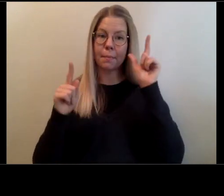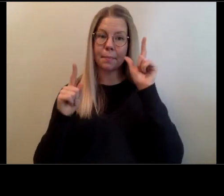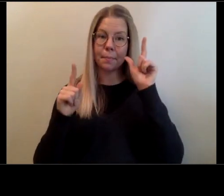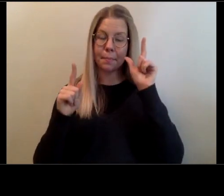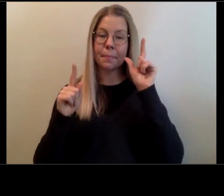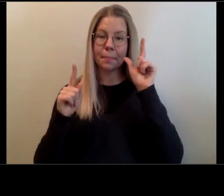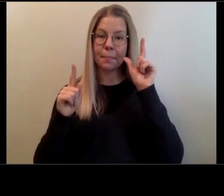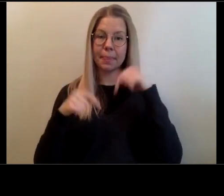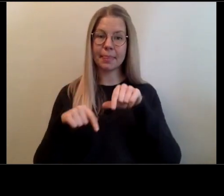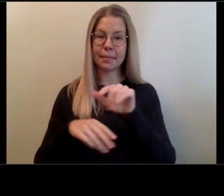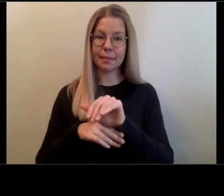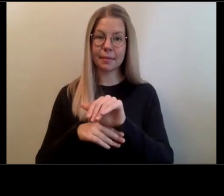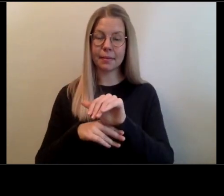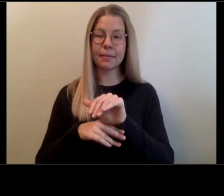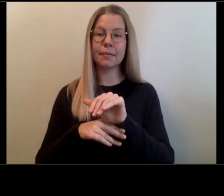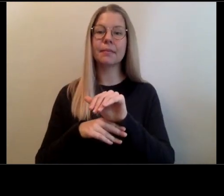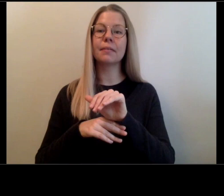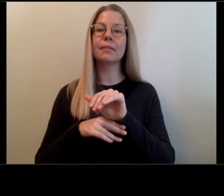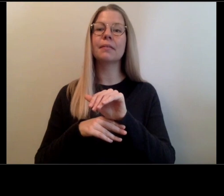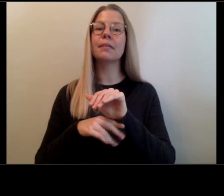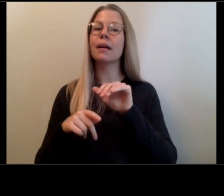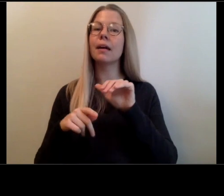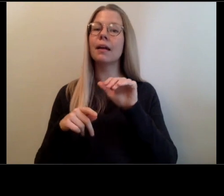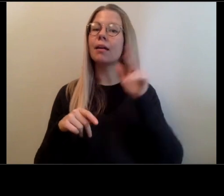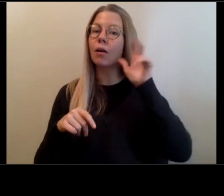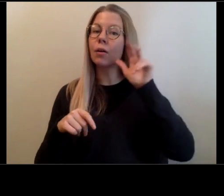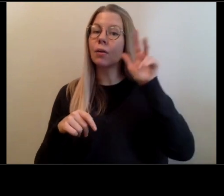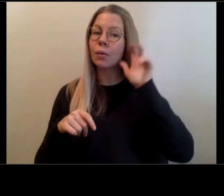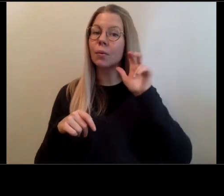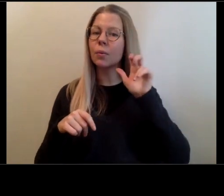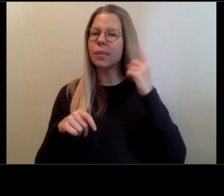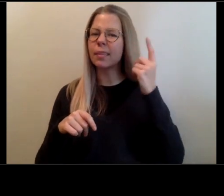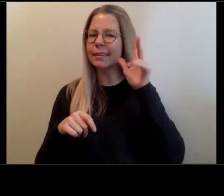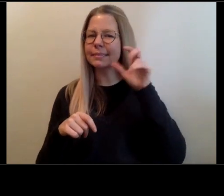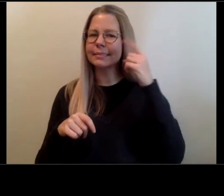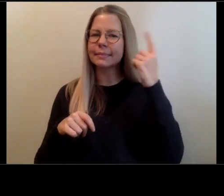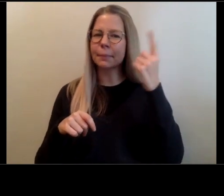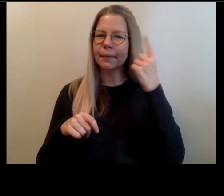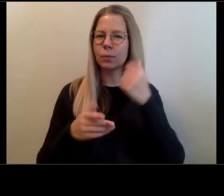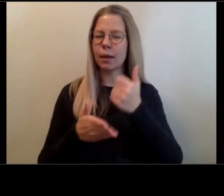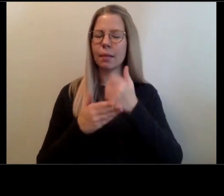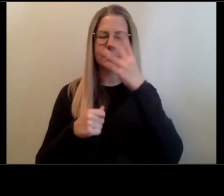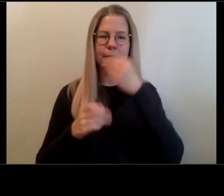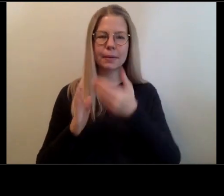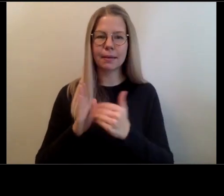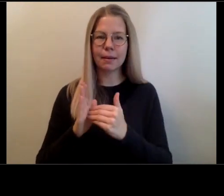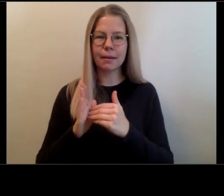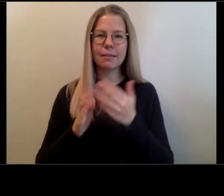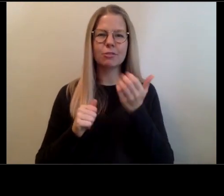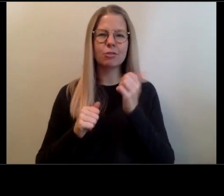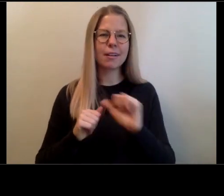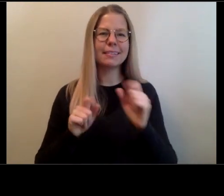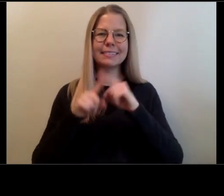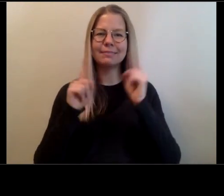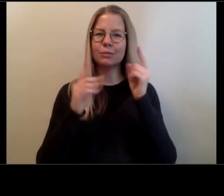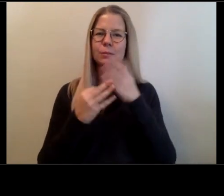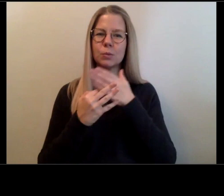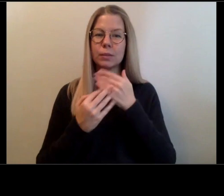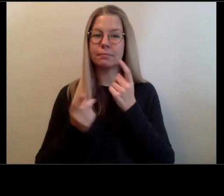for the brain between using earbuds and versus an external radio or recorder?